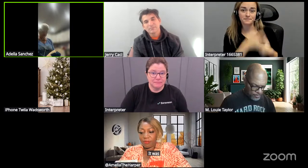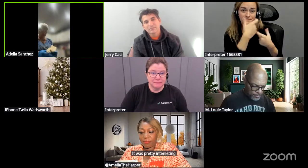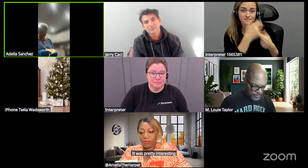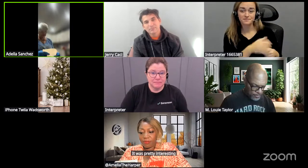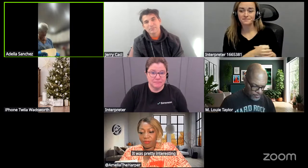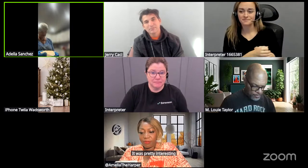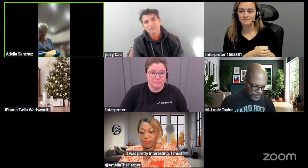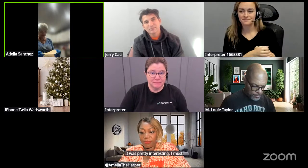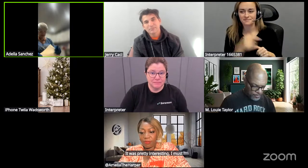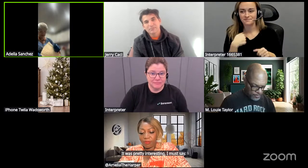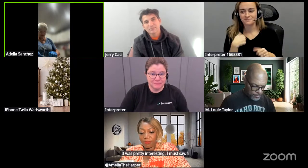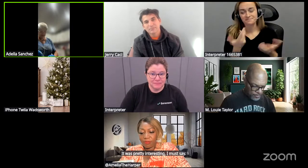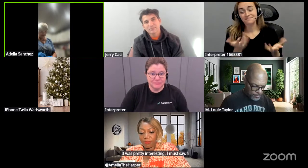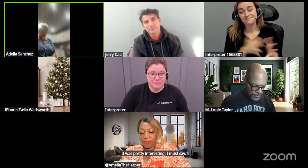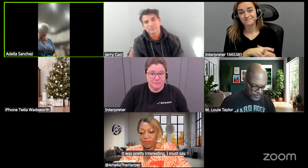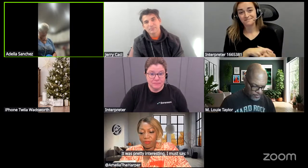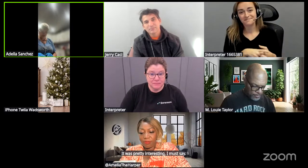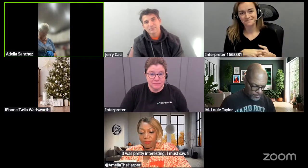I must say.